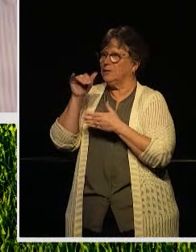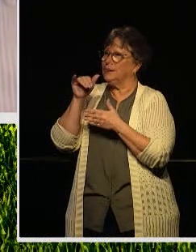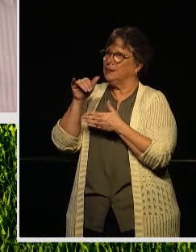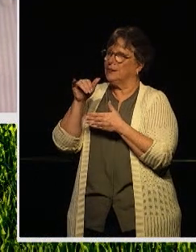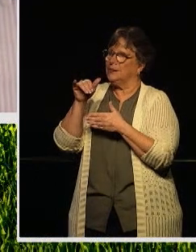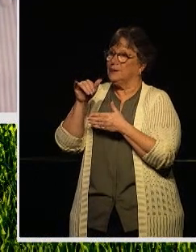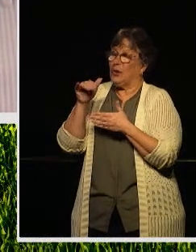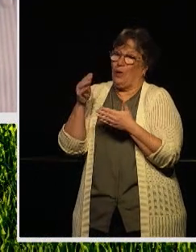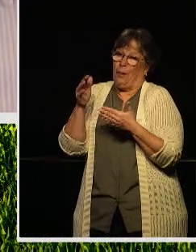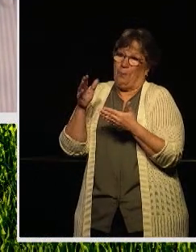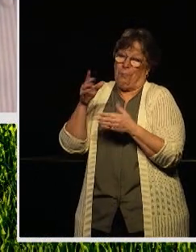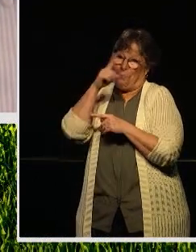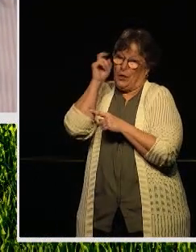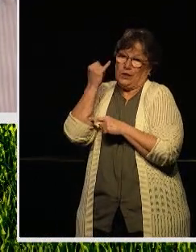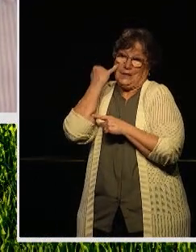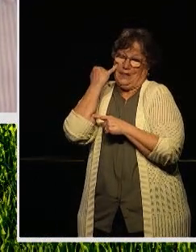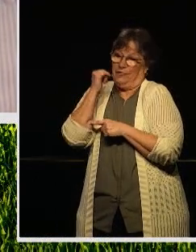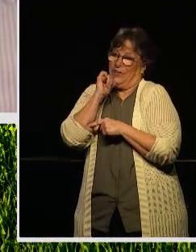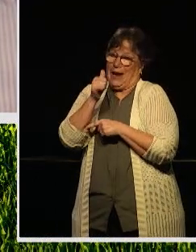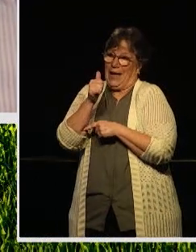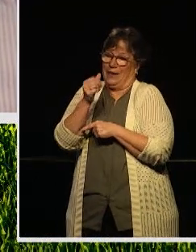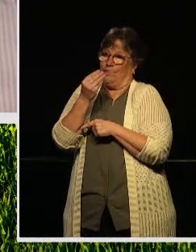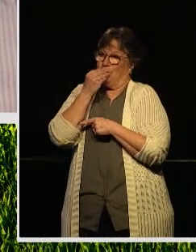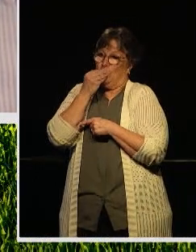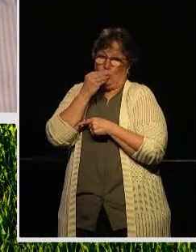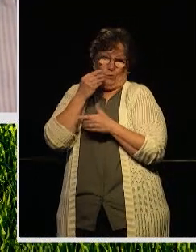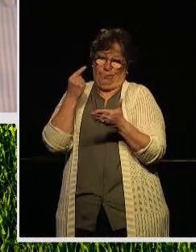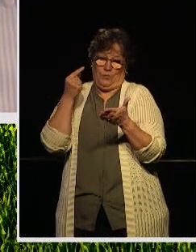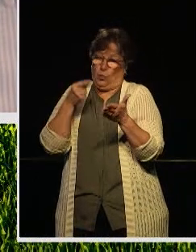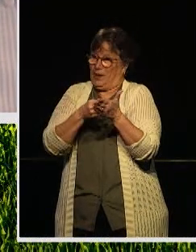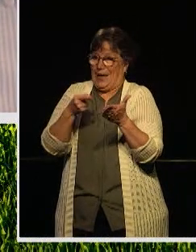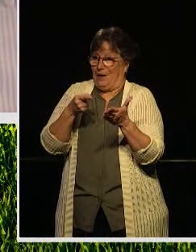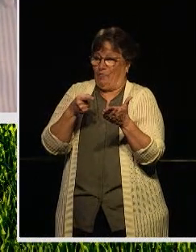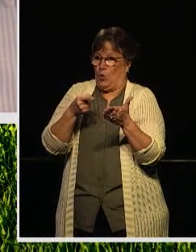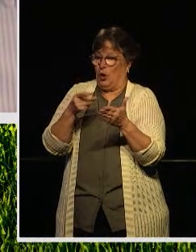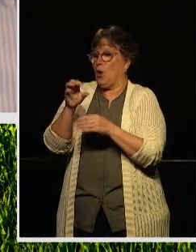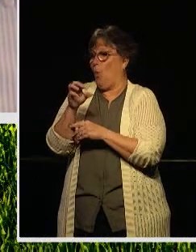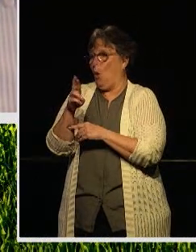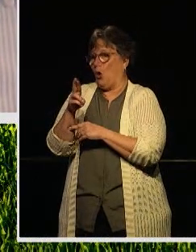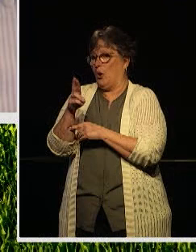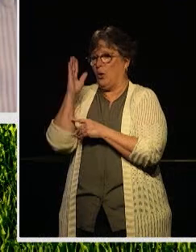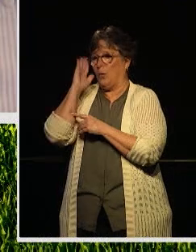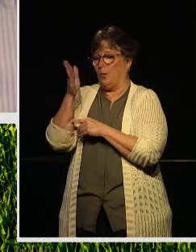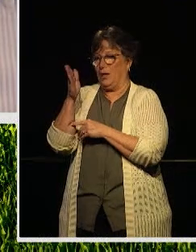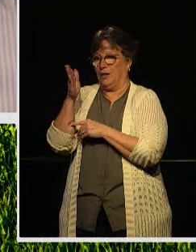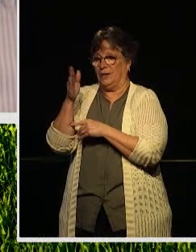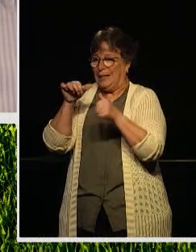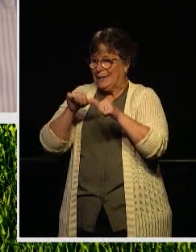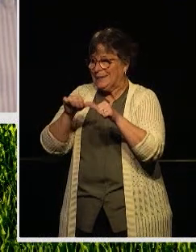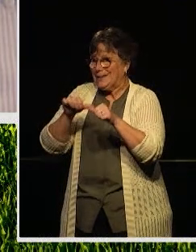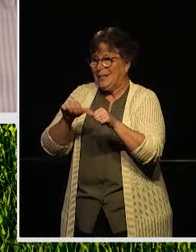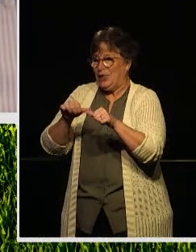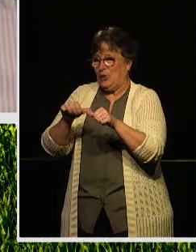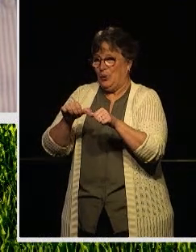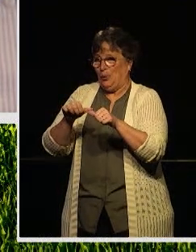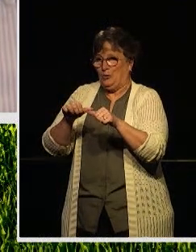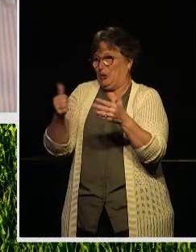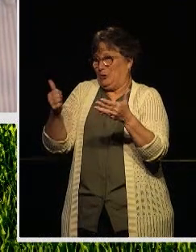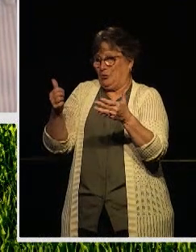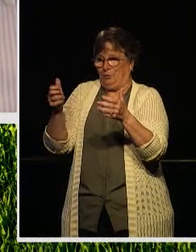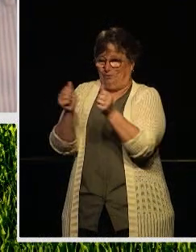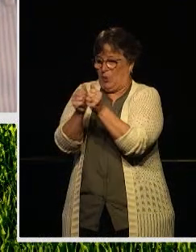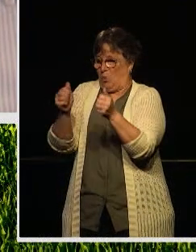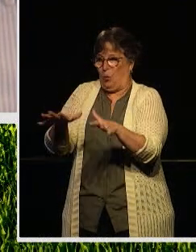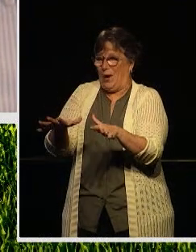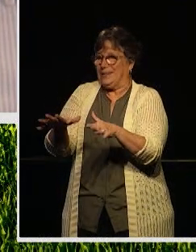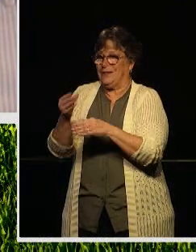food unaffordable, or we will continue to, waste food that we're growing because we don't have the labor to actually do it. So it feels like a